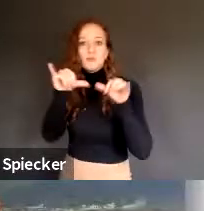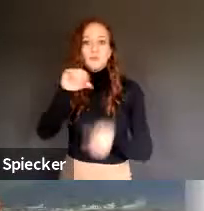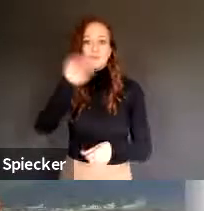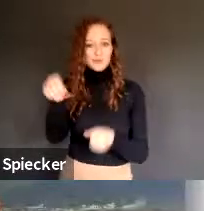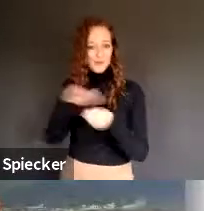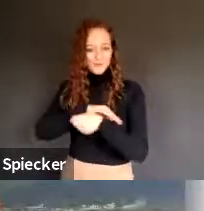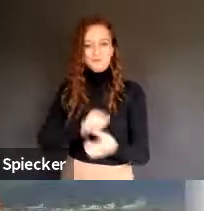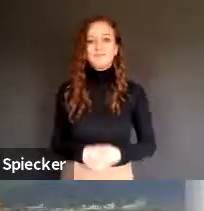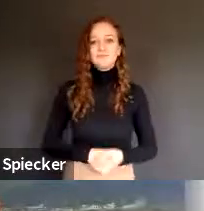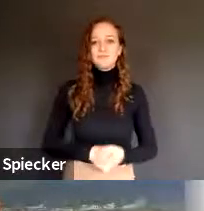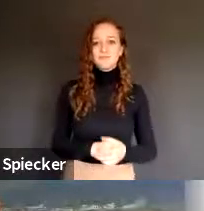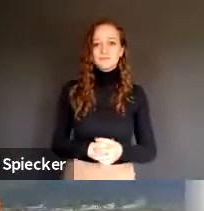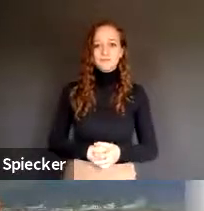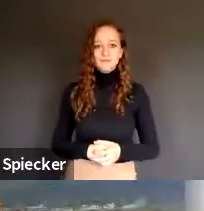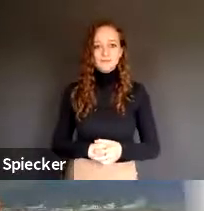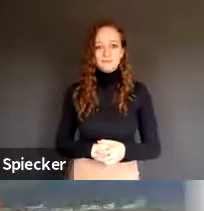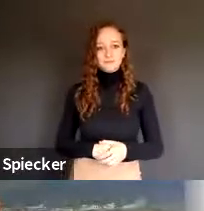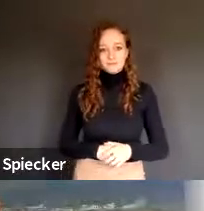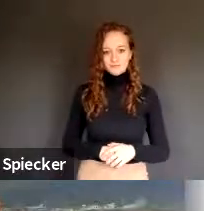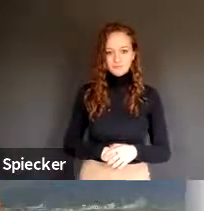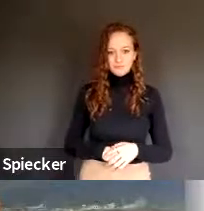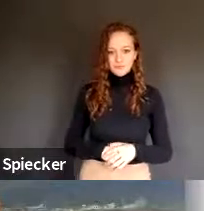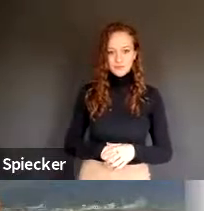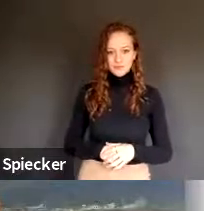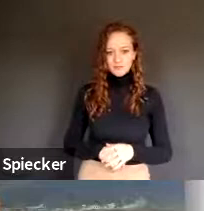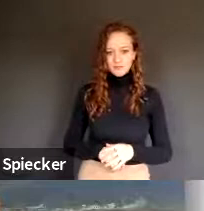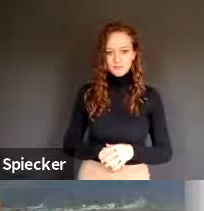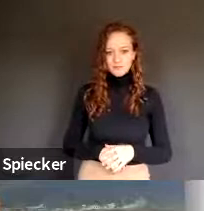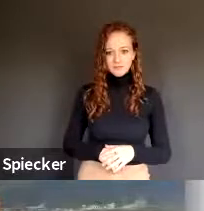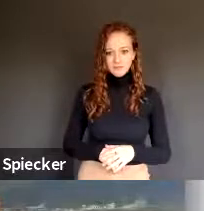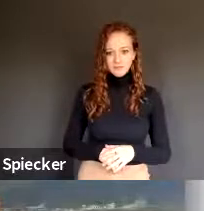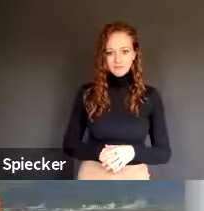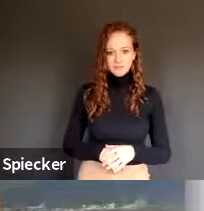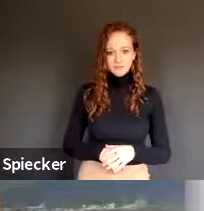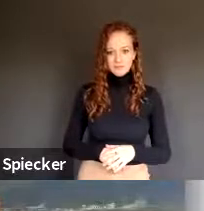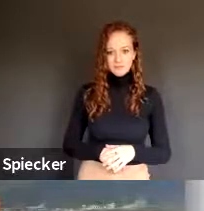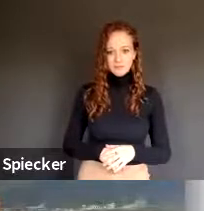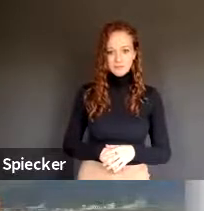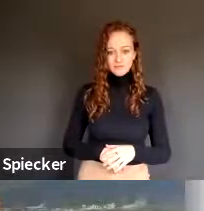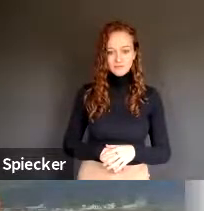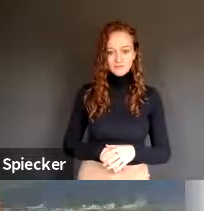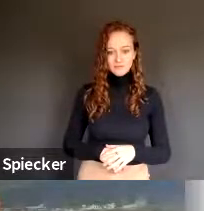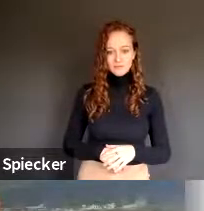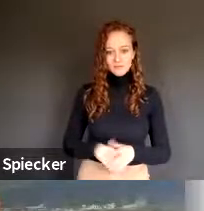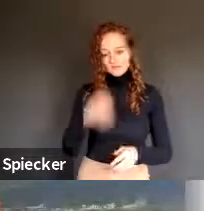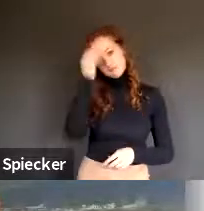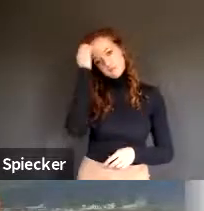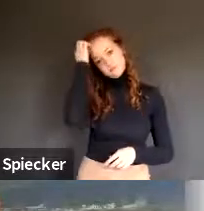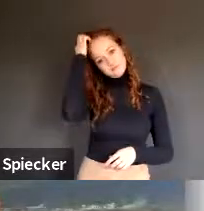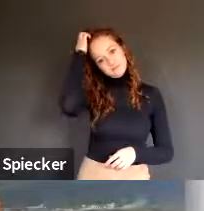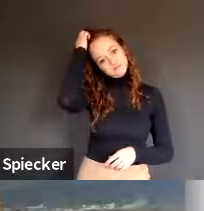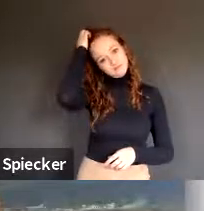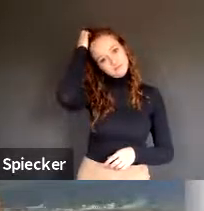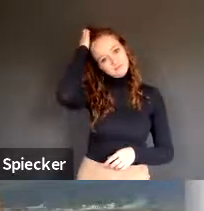these studies had 5 permanent transects established for each species, and then the transects were sampled using that quadrat method I described previously, where the quadrats are